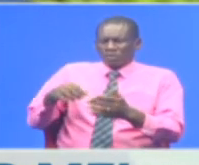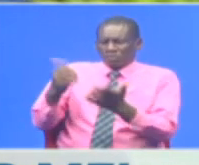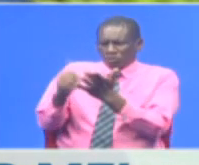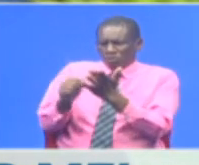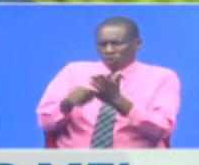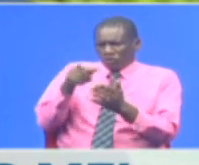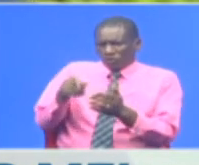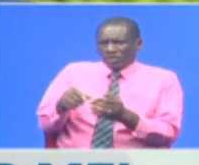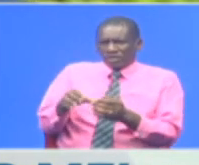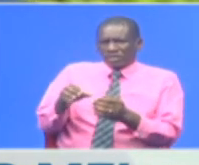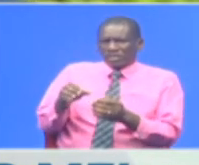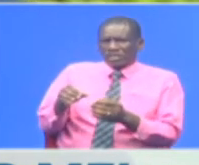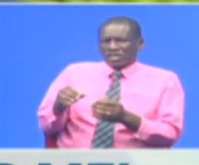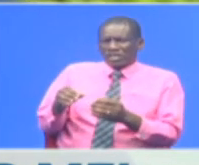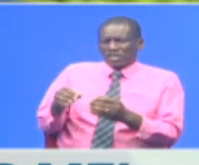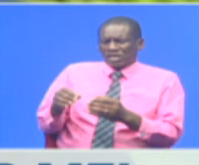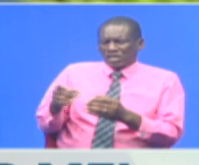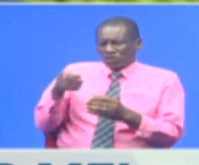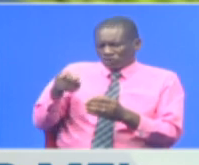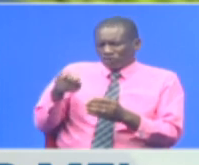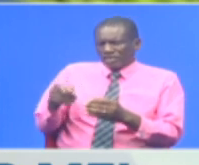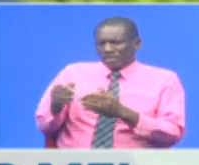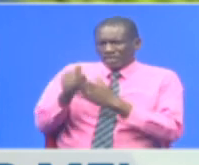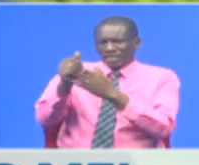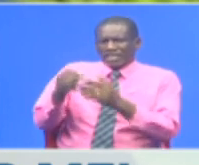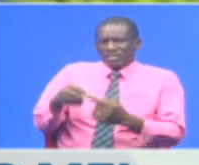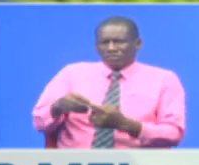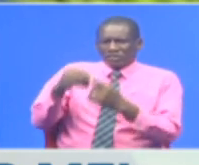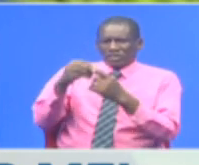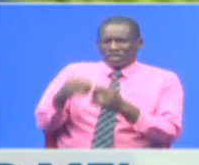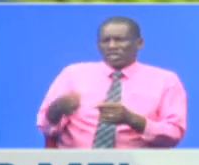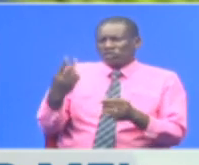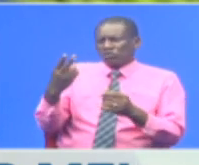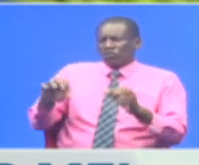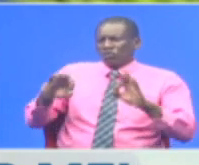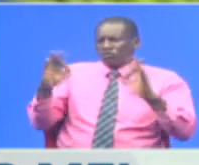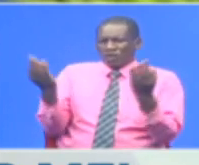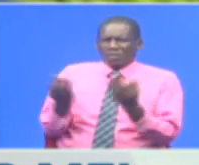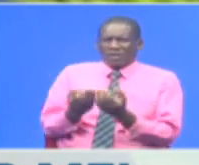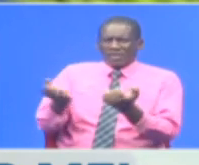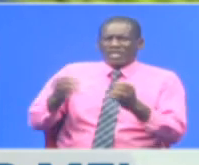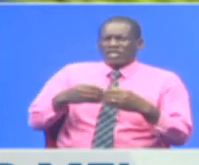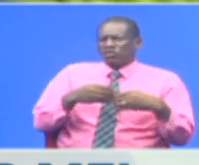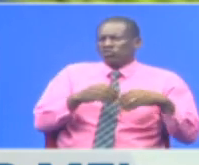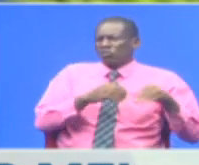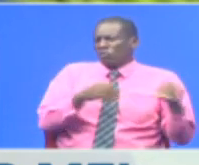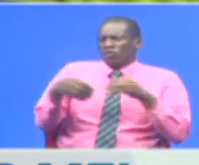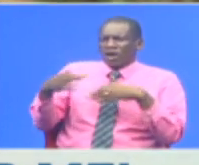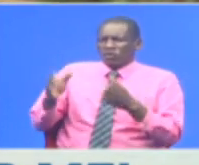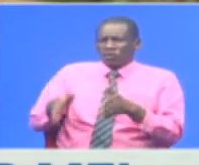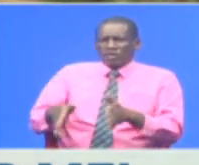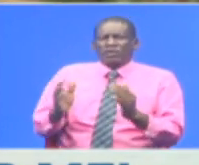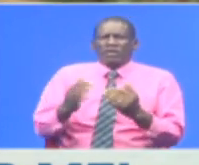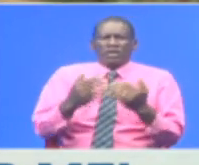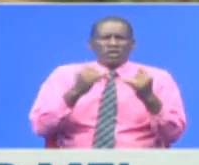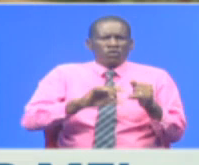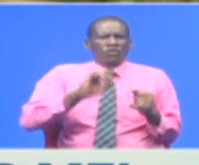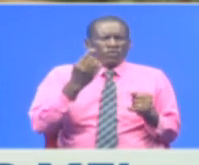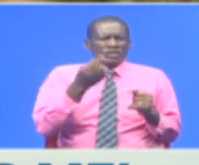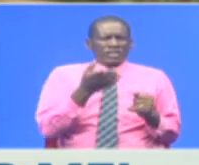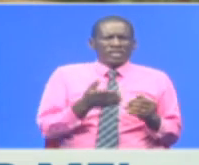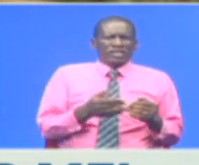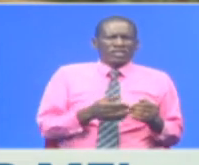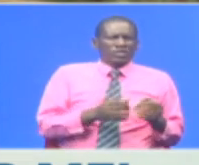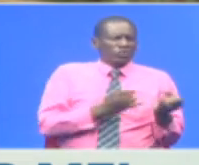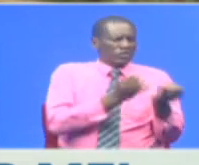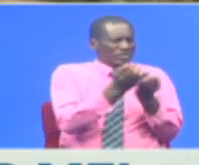these autocrats, because they're autocrats, especially those two families. They need to get out of the way. Now, fast forward to